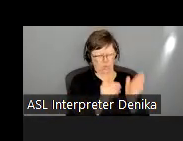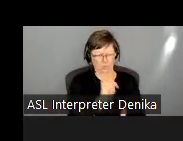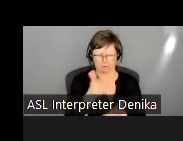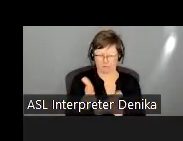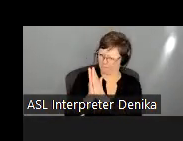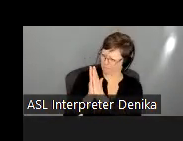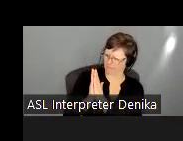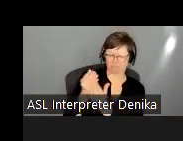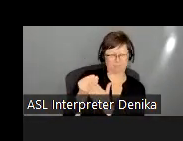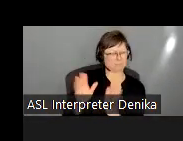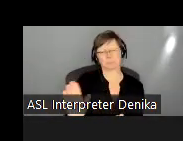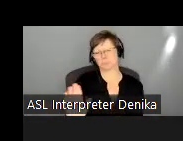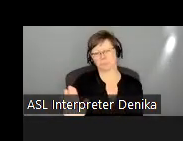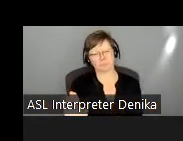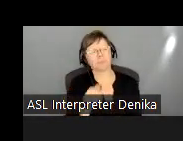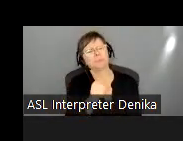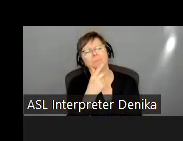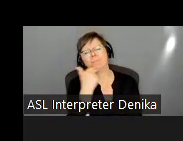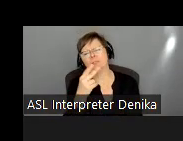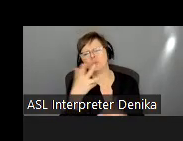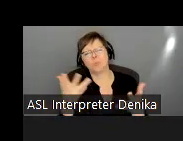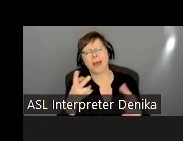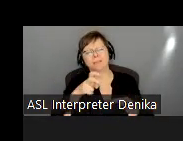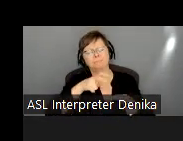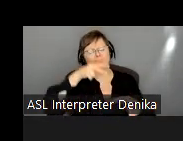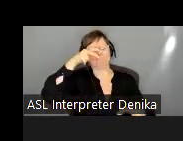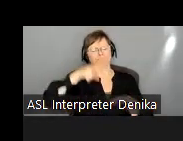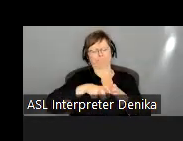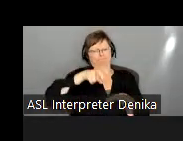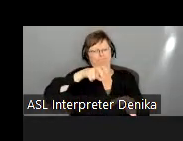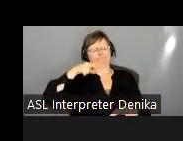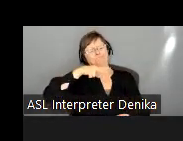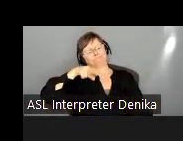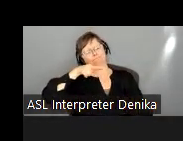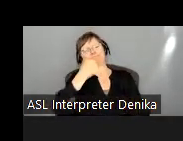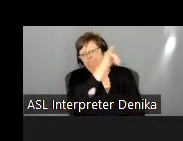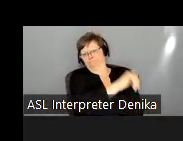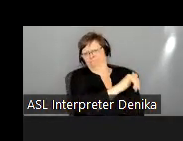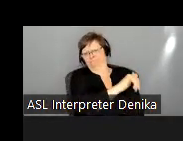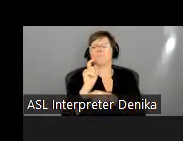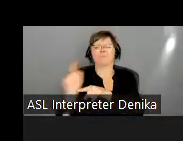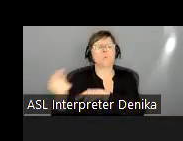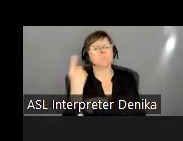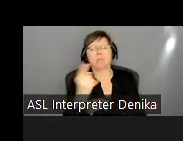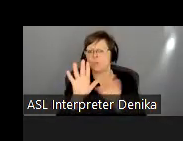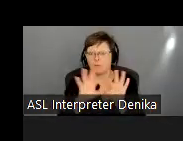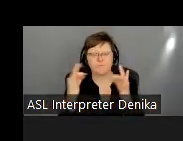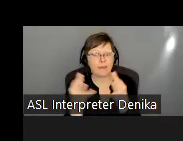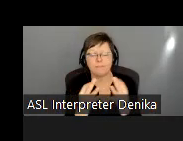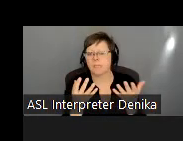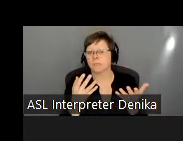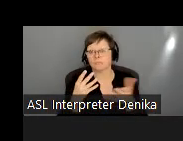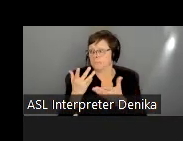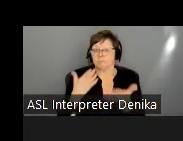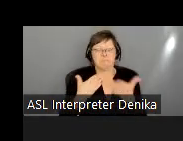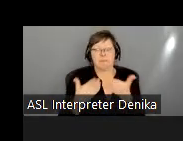What you should do is kind of take a step back, hang up the phone, and then, call your loved one. You'll probably in the